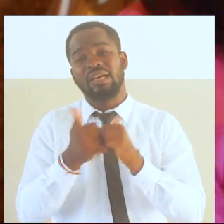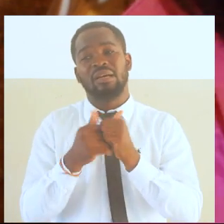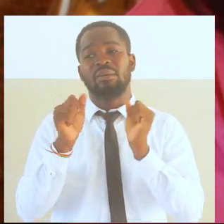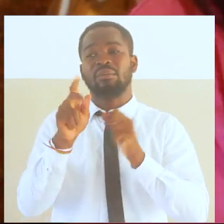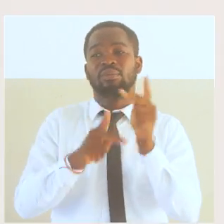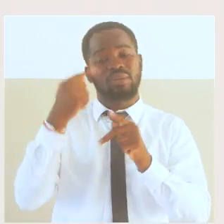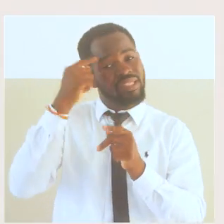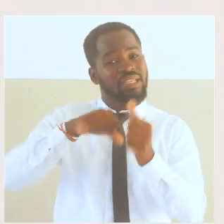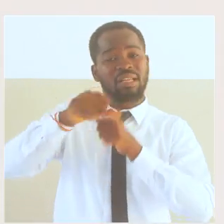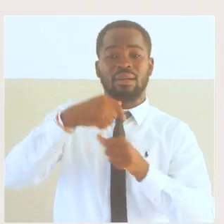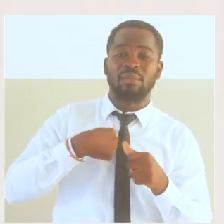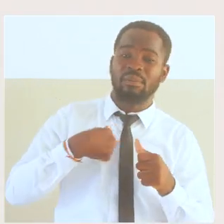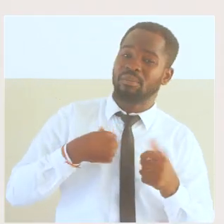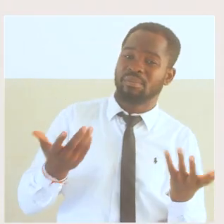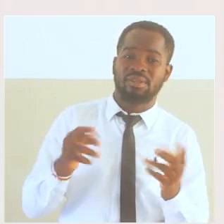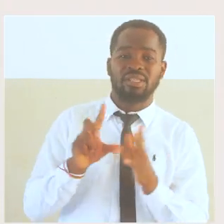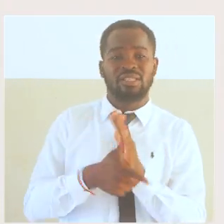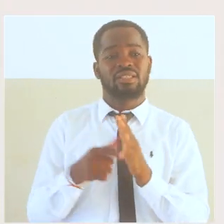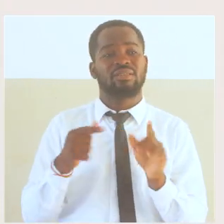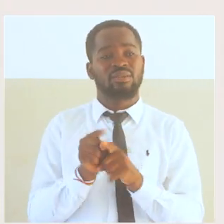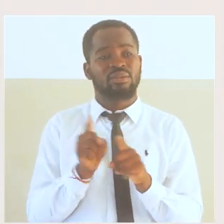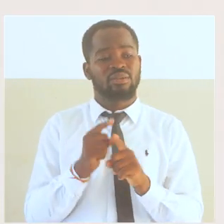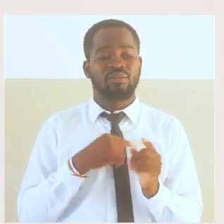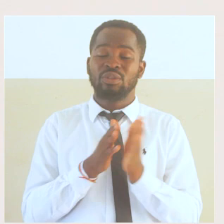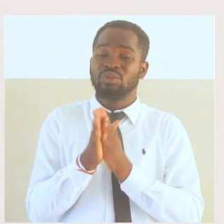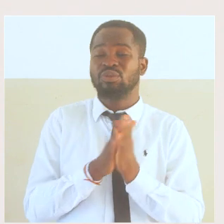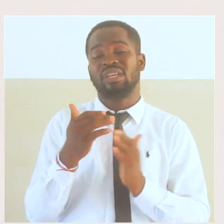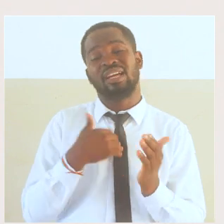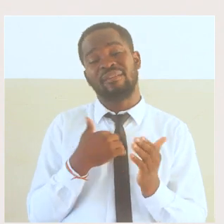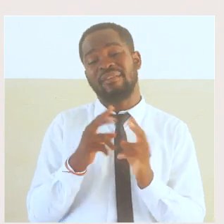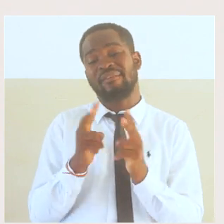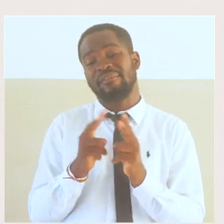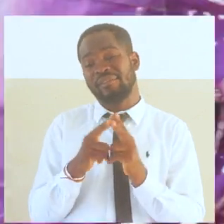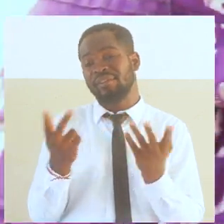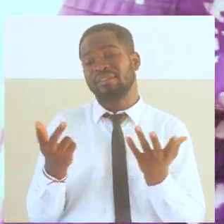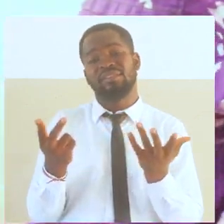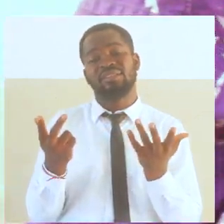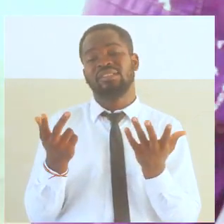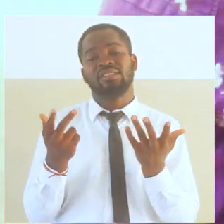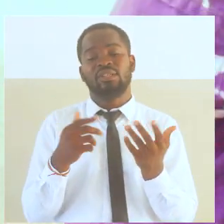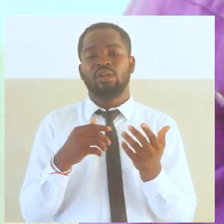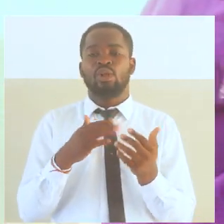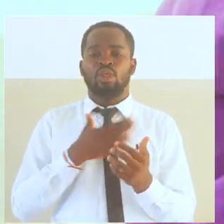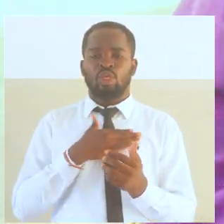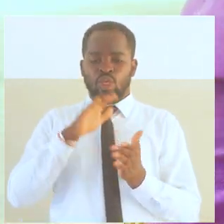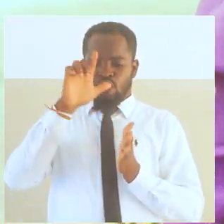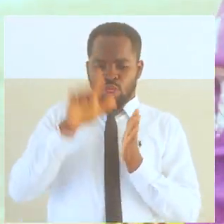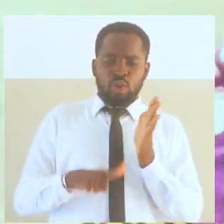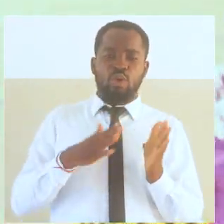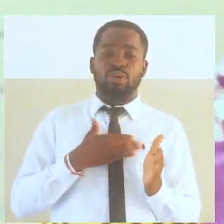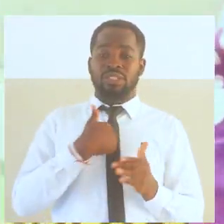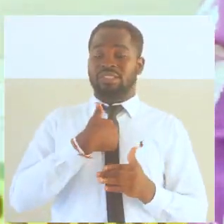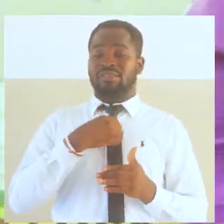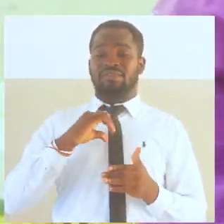get frustrated. It's very difficult taking care of them, especially when you have an hydrocephalus child with a head of